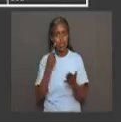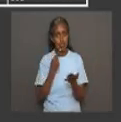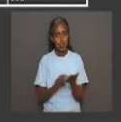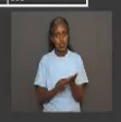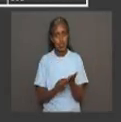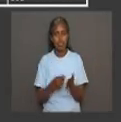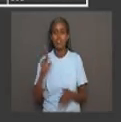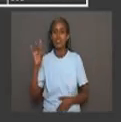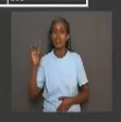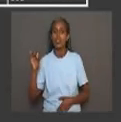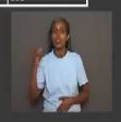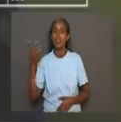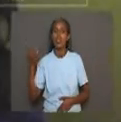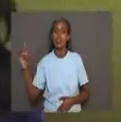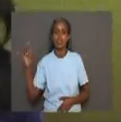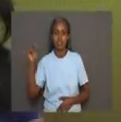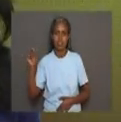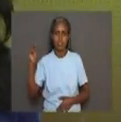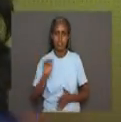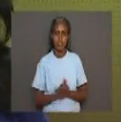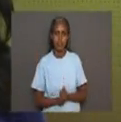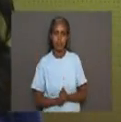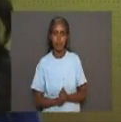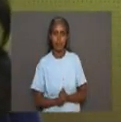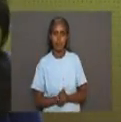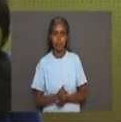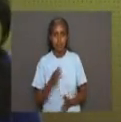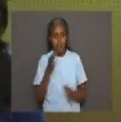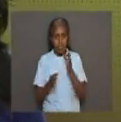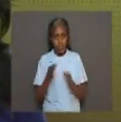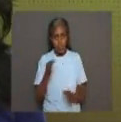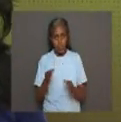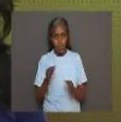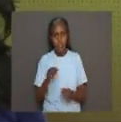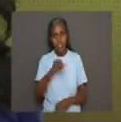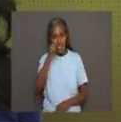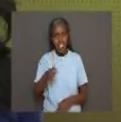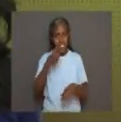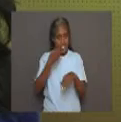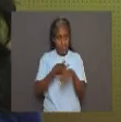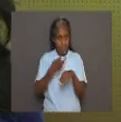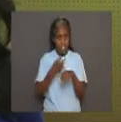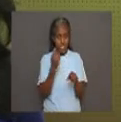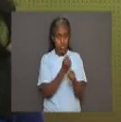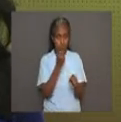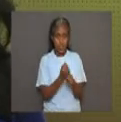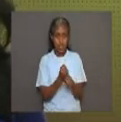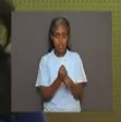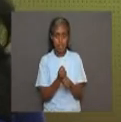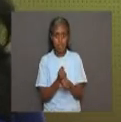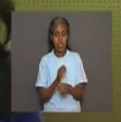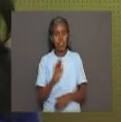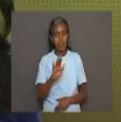be 18 degrees. If you had any difficulty constructing your